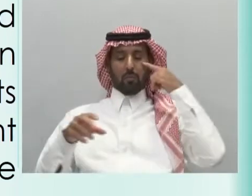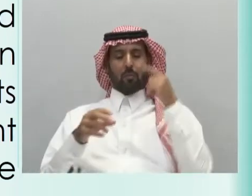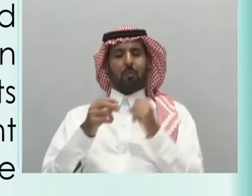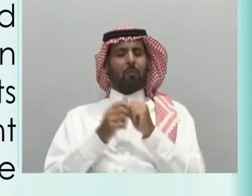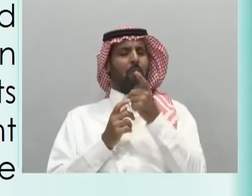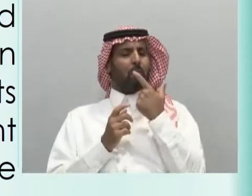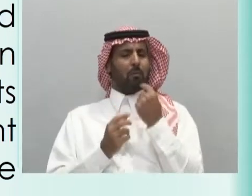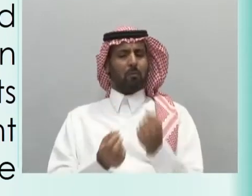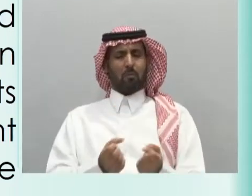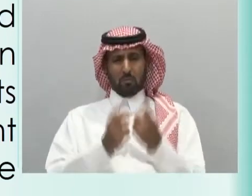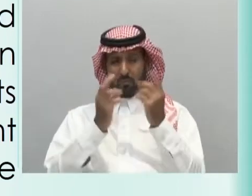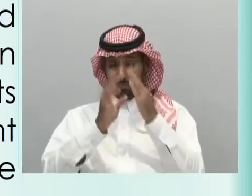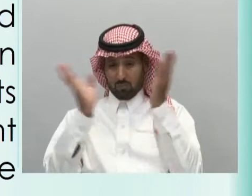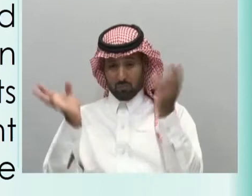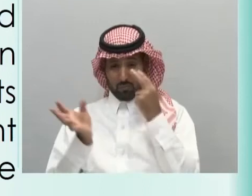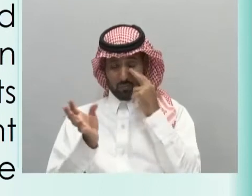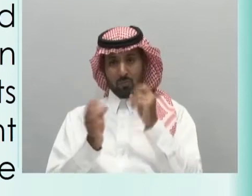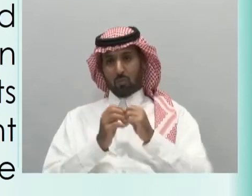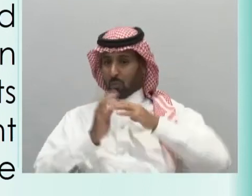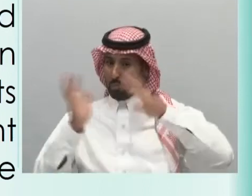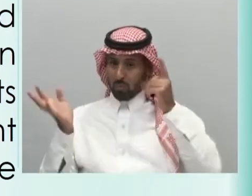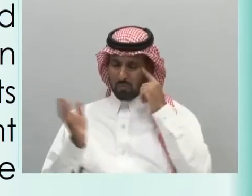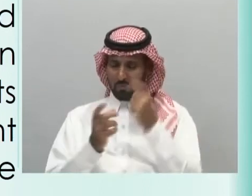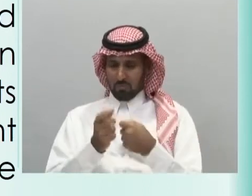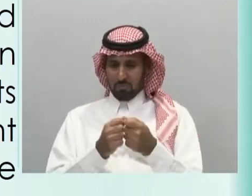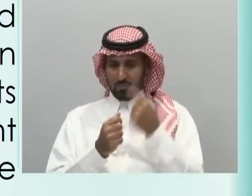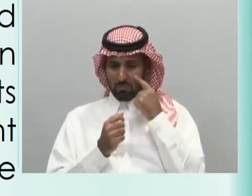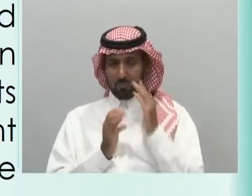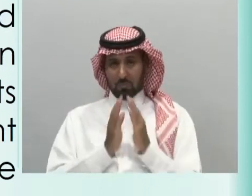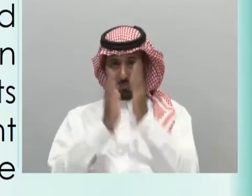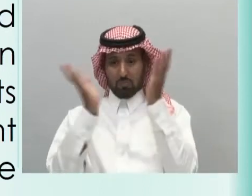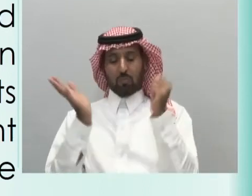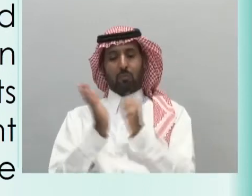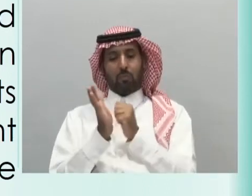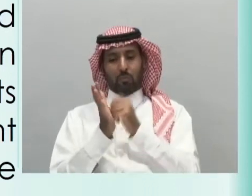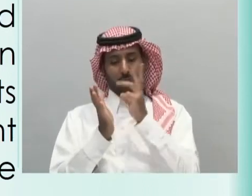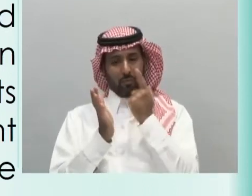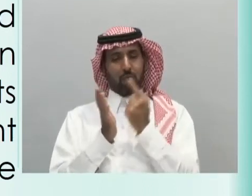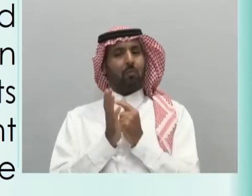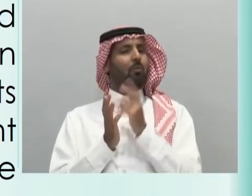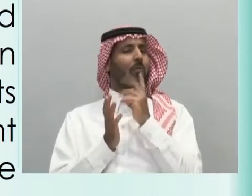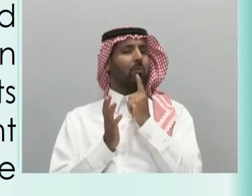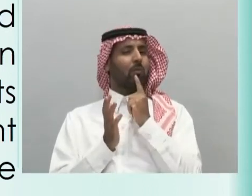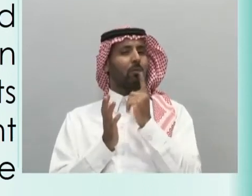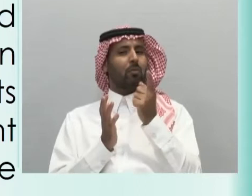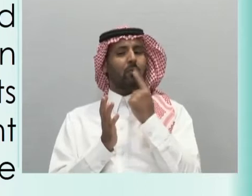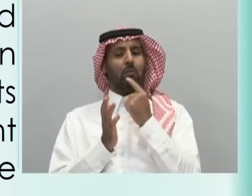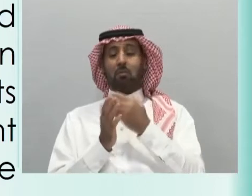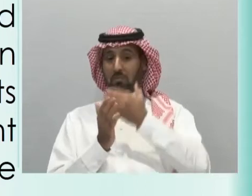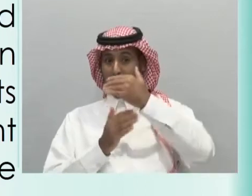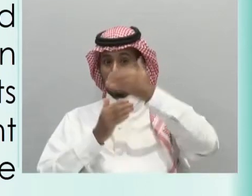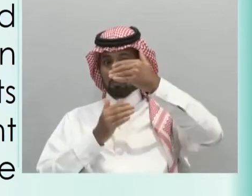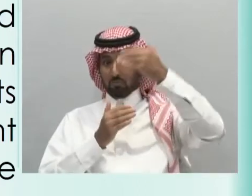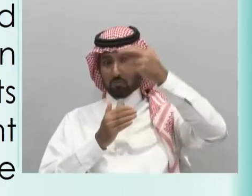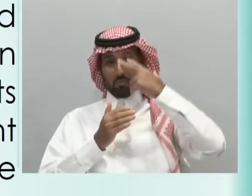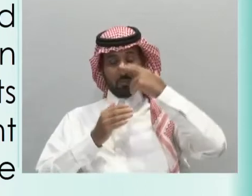Manaus, Brazil is the world's largest commercial treehouse. Amazingly, Ariao's towers are built at the level